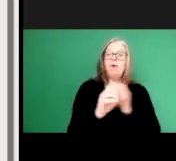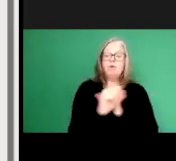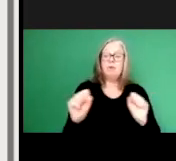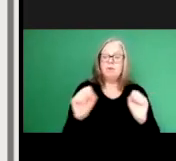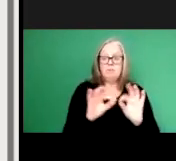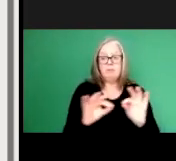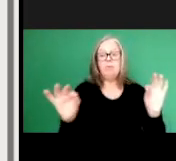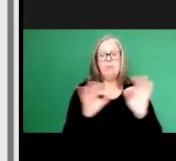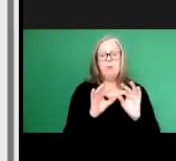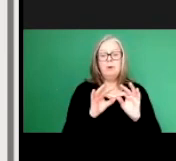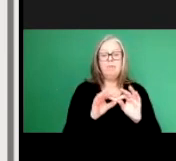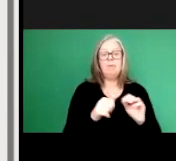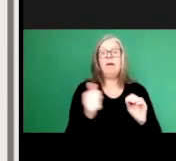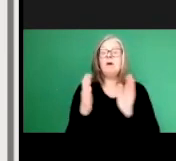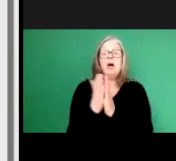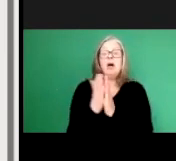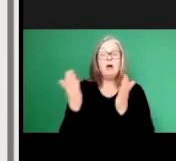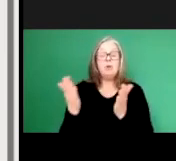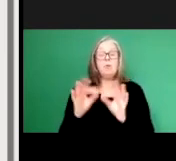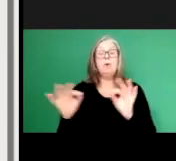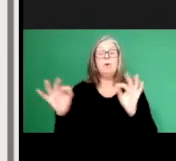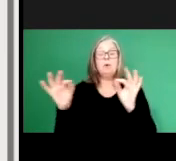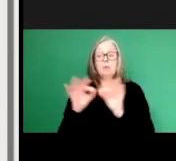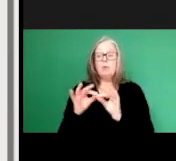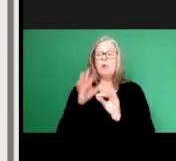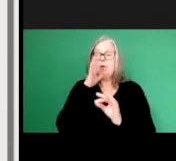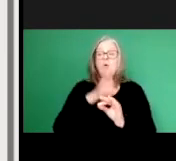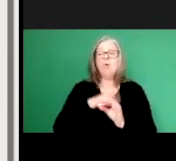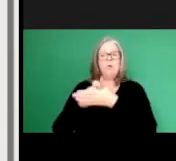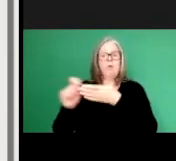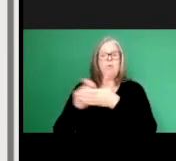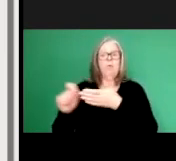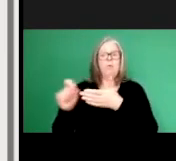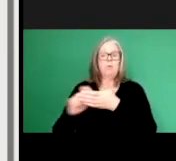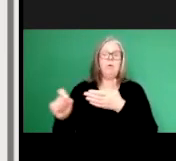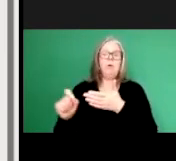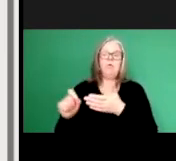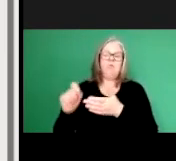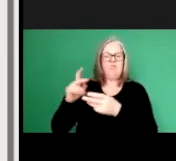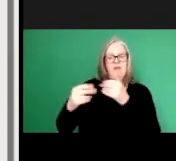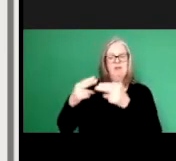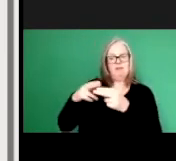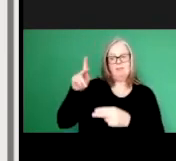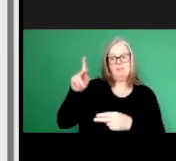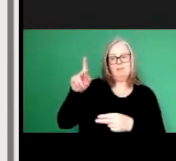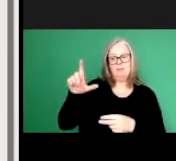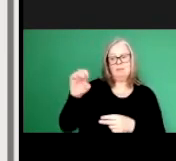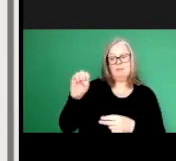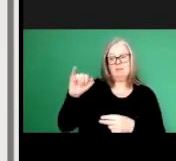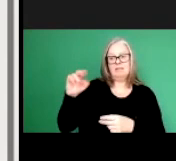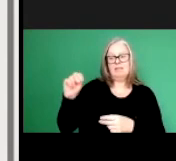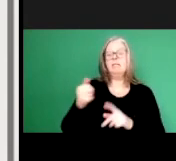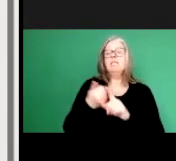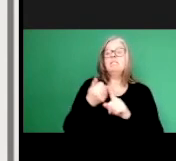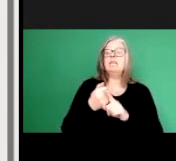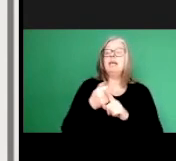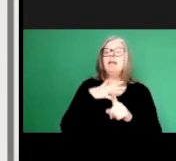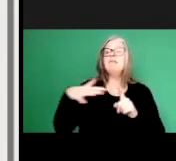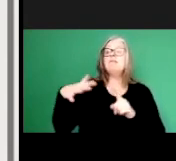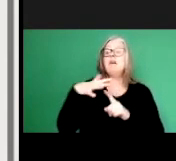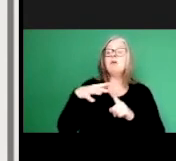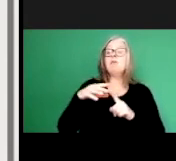Win, Why We Need a Green New Deal, Naomi Klein, calls the environmental movement imaginatively asphyxiated.